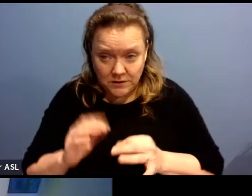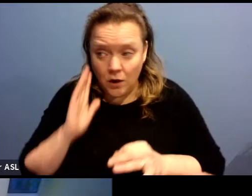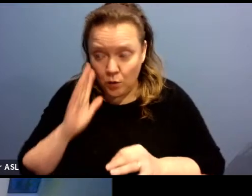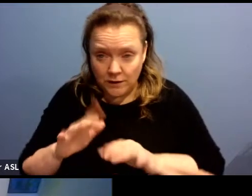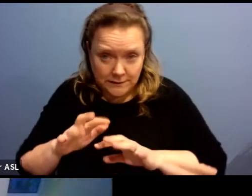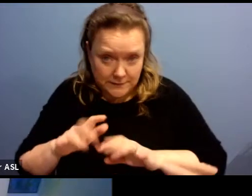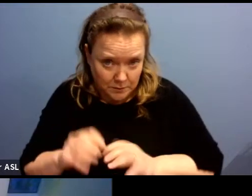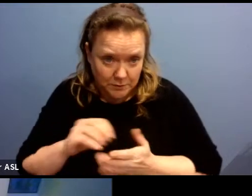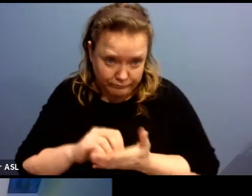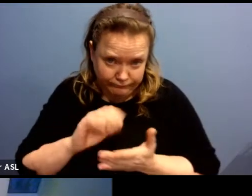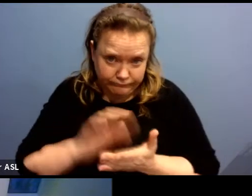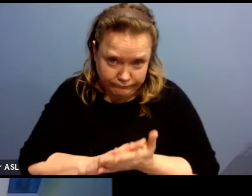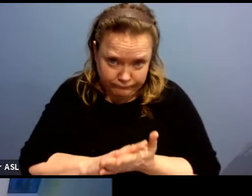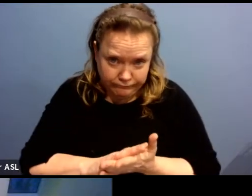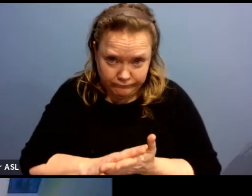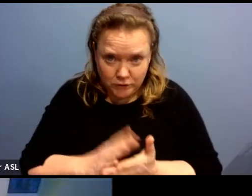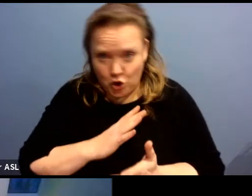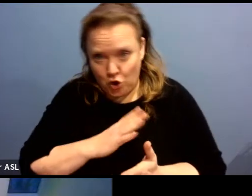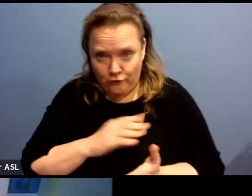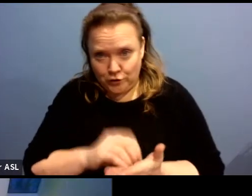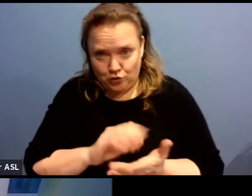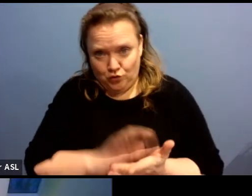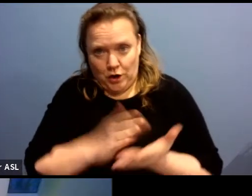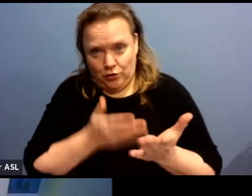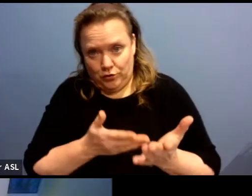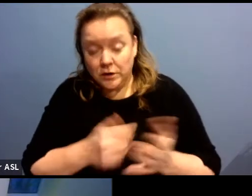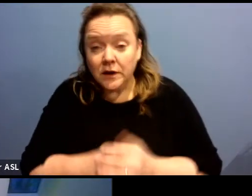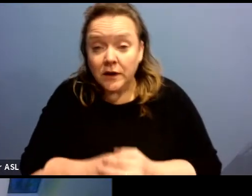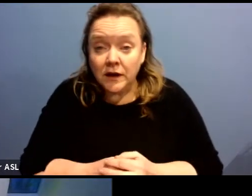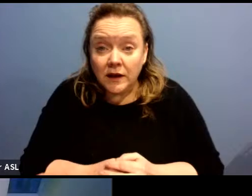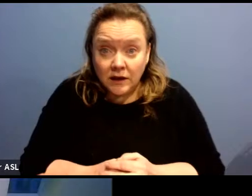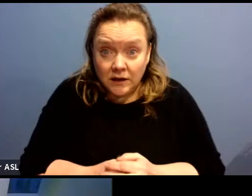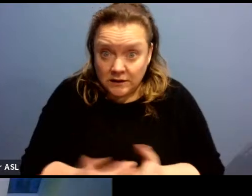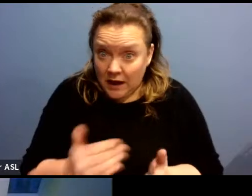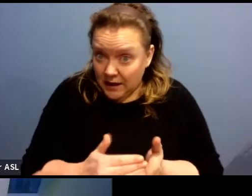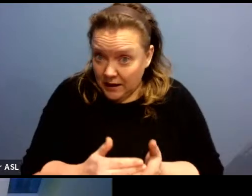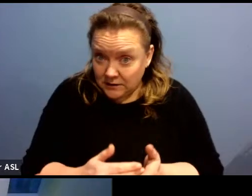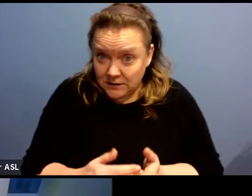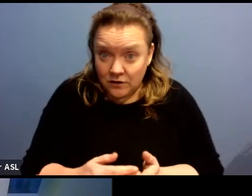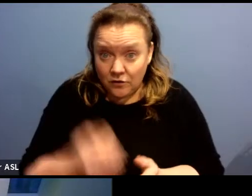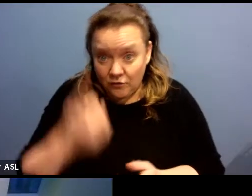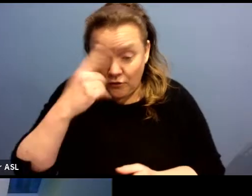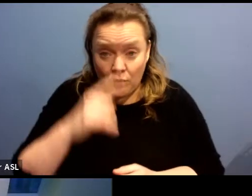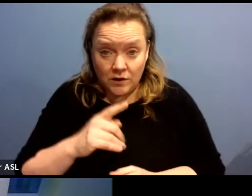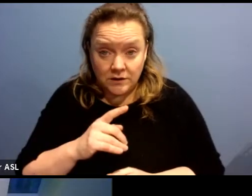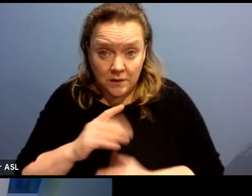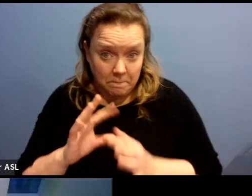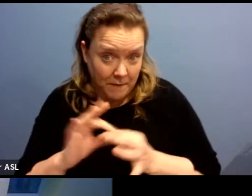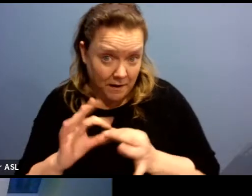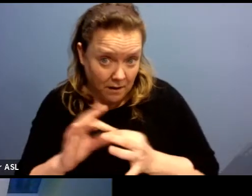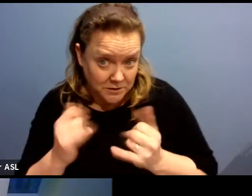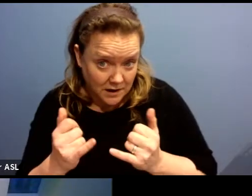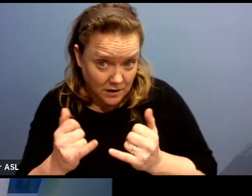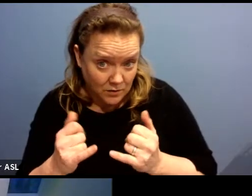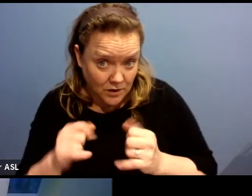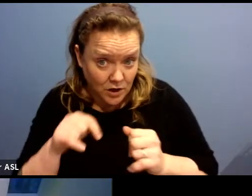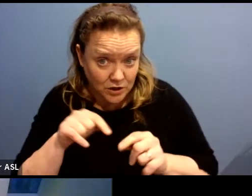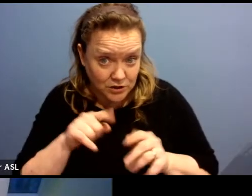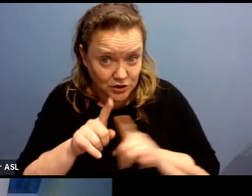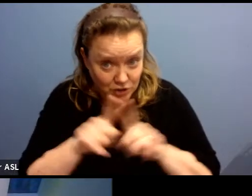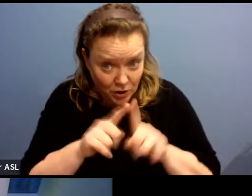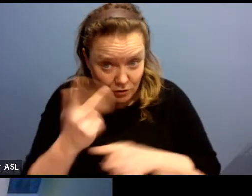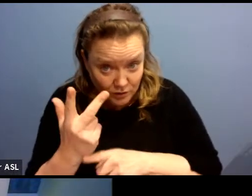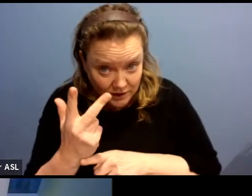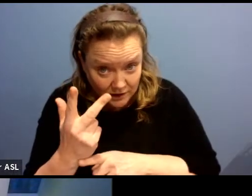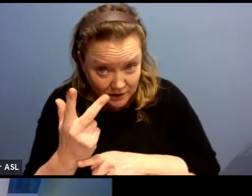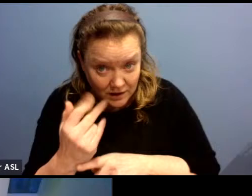press *2. Again, if you'd like to speak, push *3 to get in the queue and *2 to